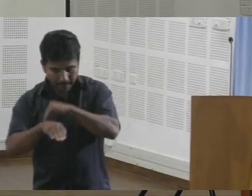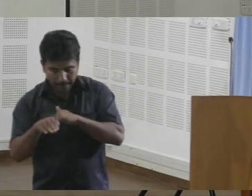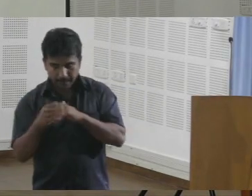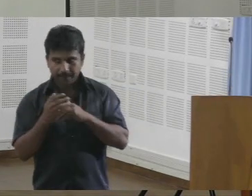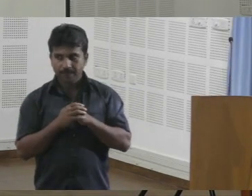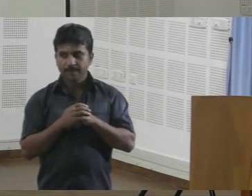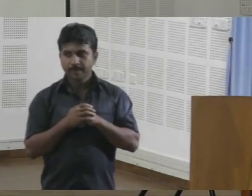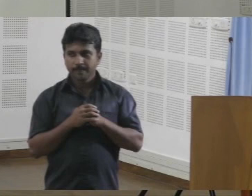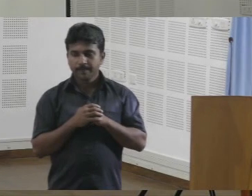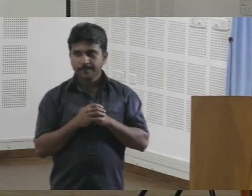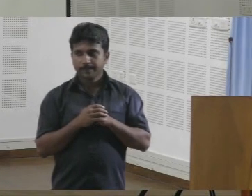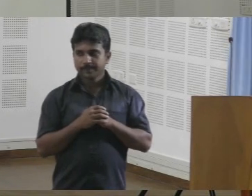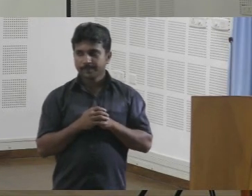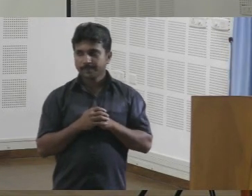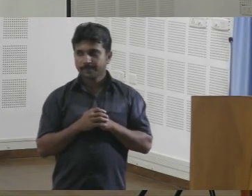Rhymes.